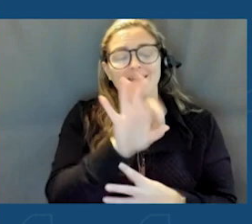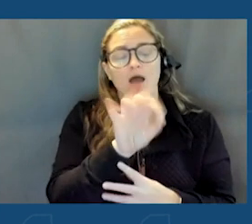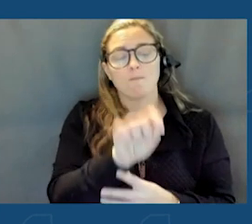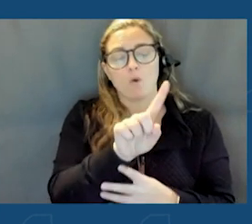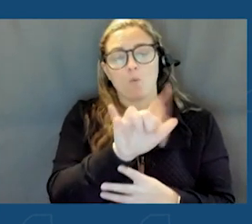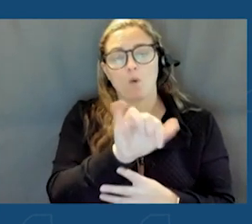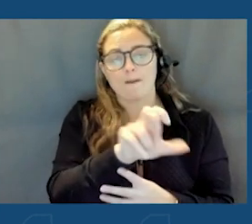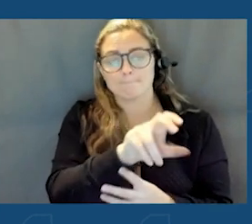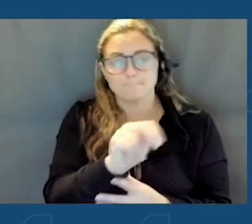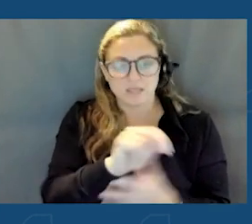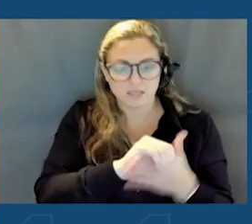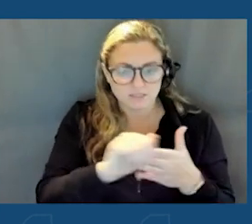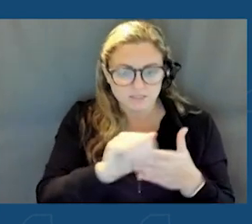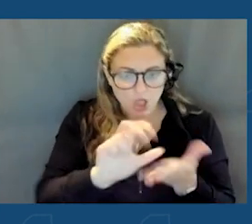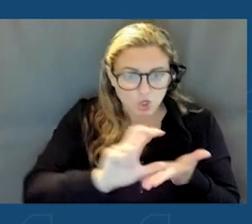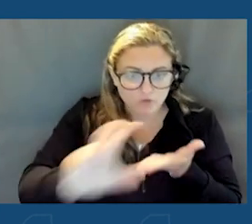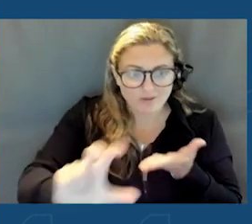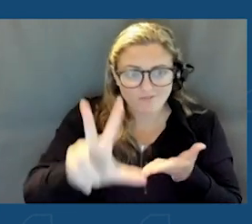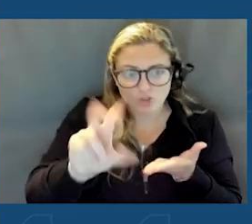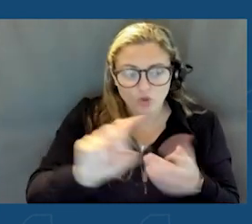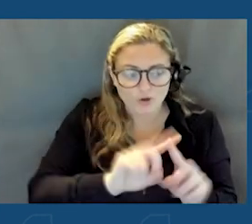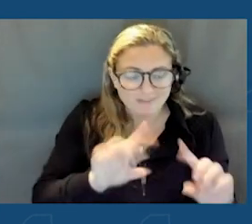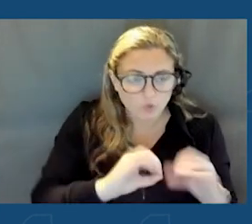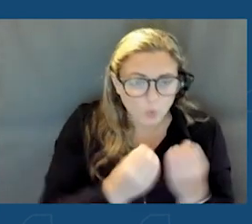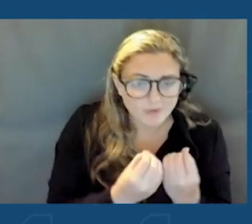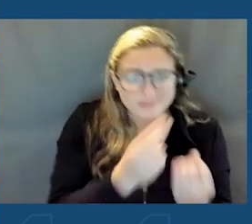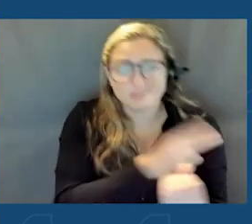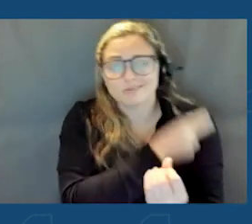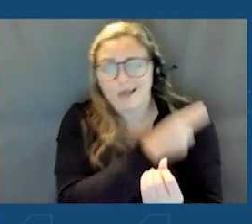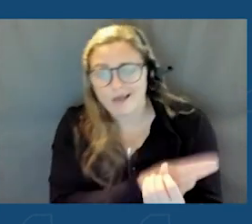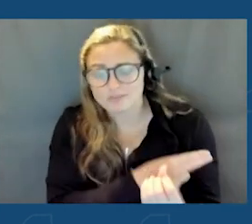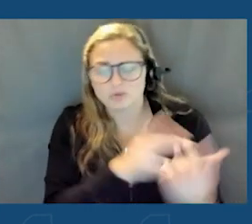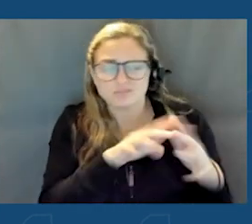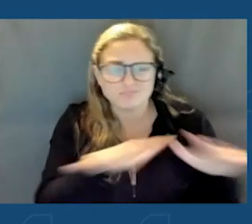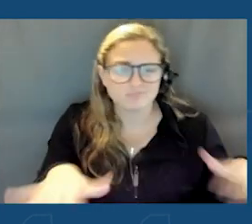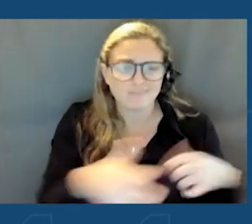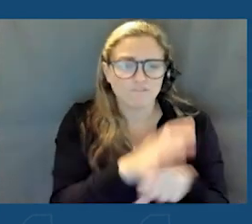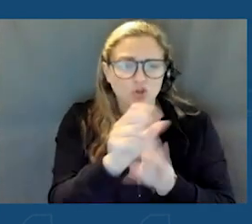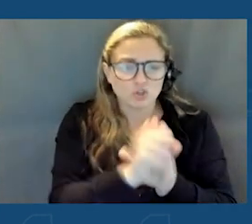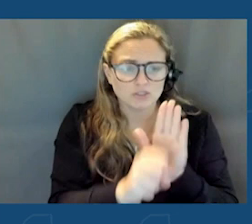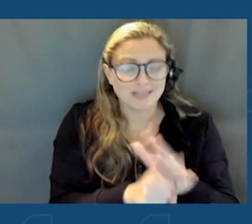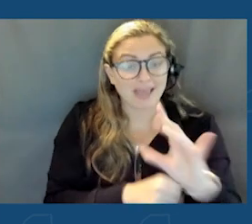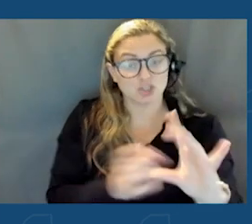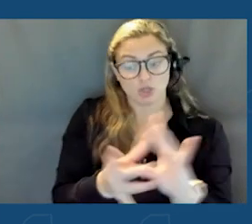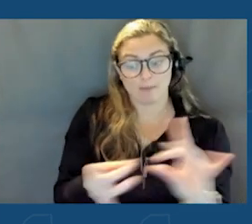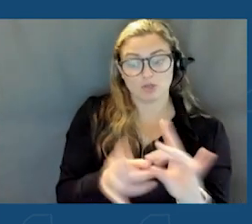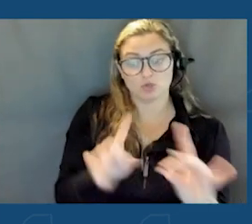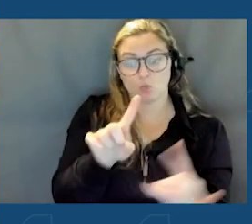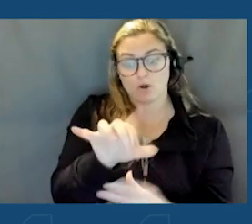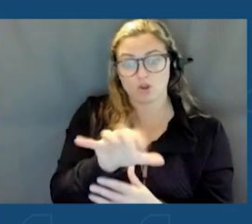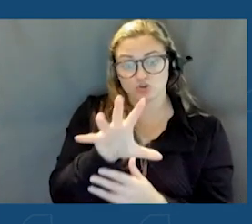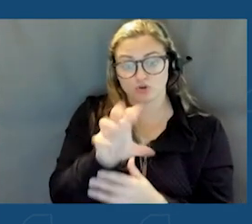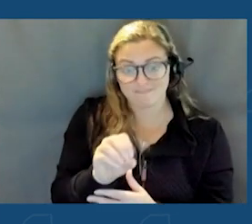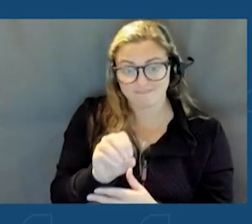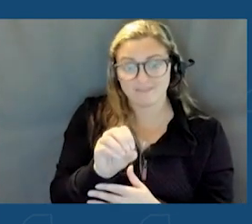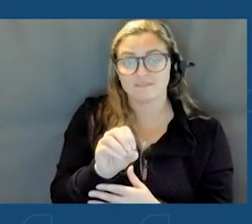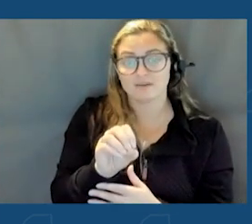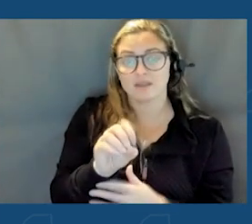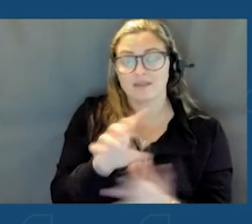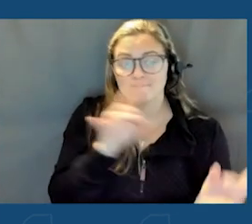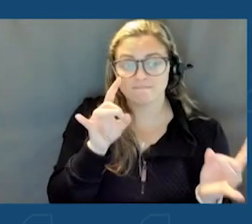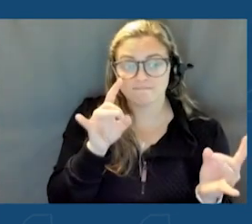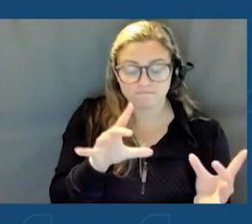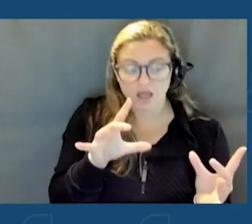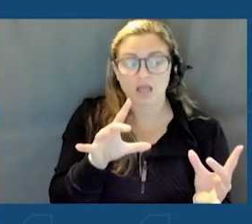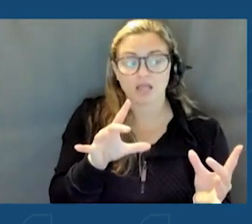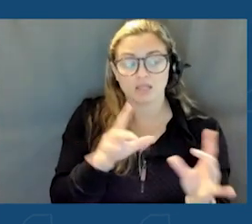30 nonprofit organizations and hospitals across the state will put, of course, as she mentioned, almost 150 violence interrupters and credible